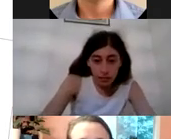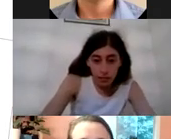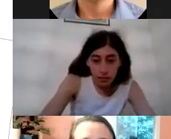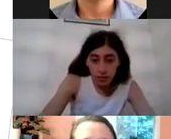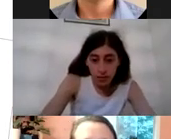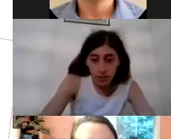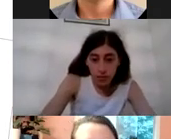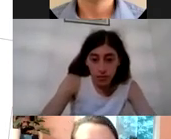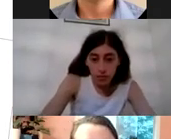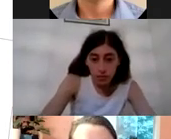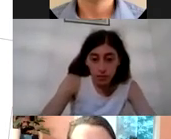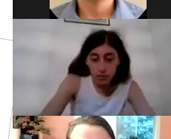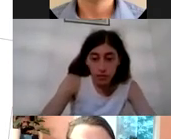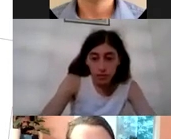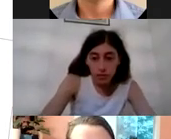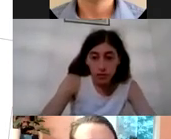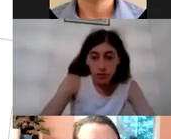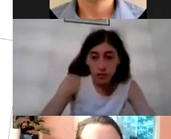on the patient's autonomy.